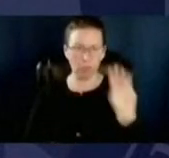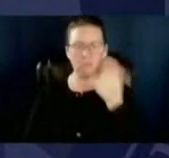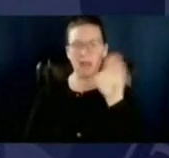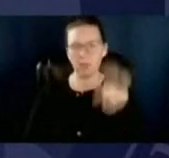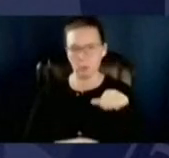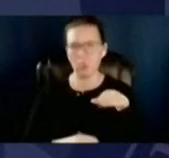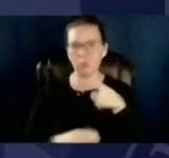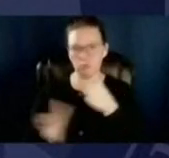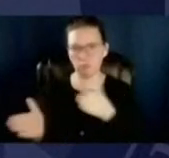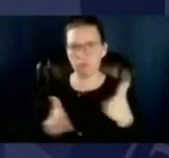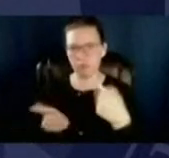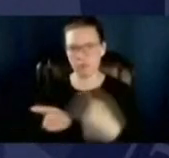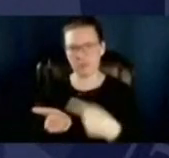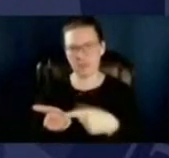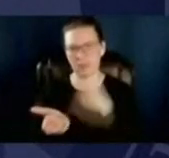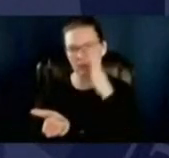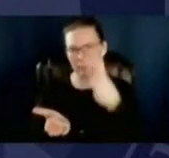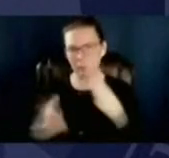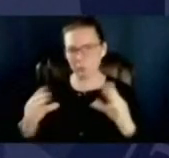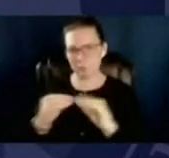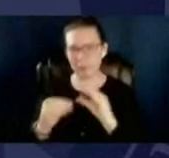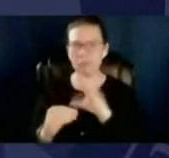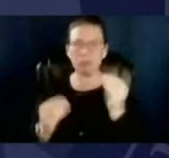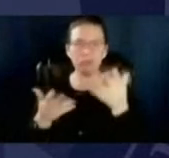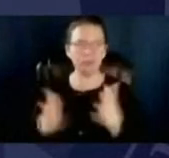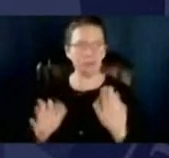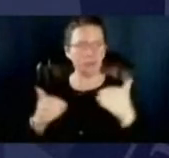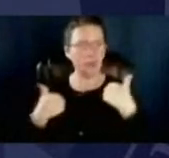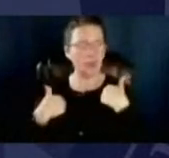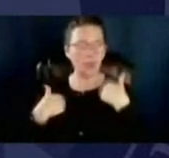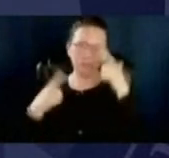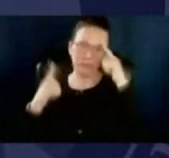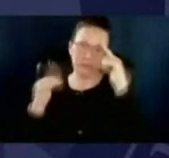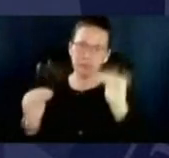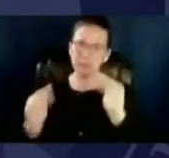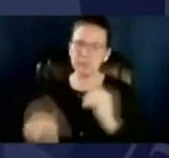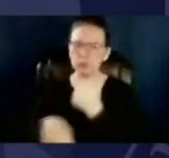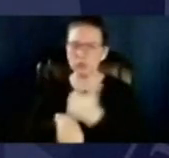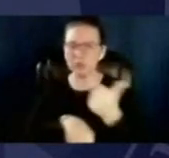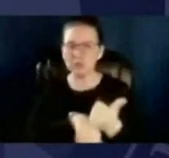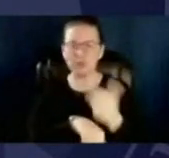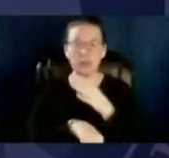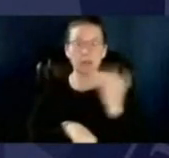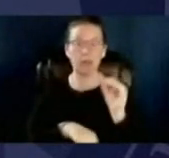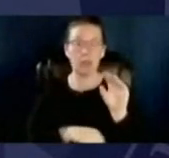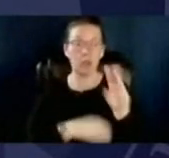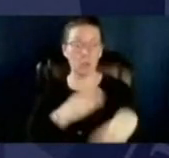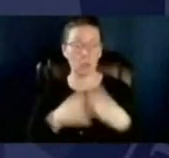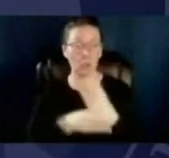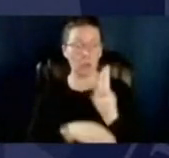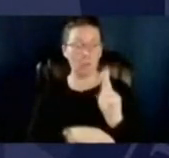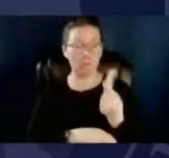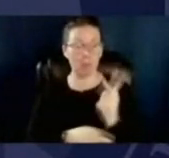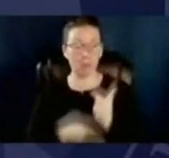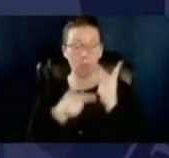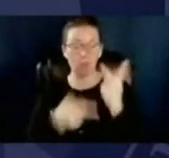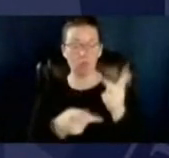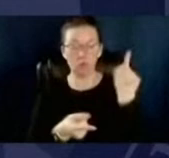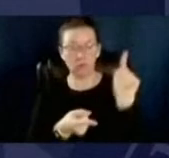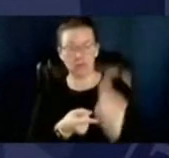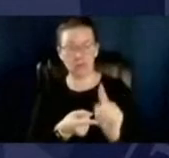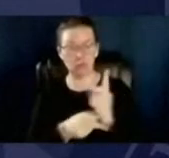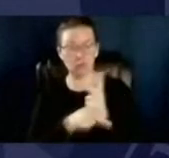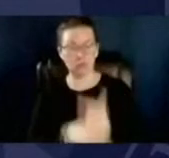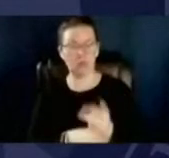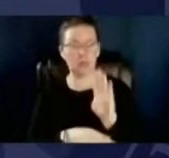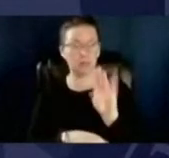these meetings, there's obviously a lot of expectations that the proposal by the World Bank to increase lending by $50 billion